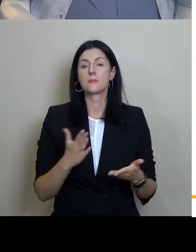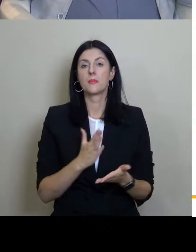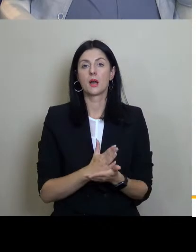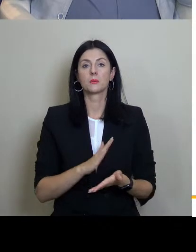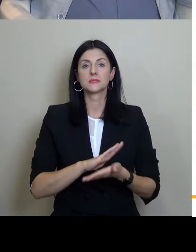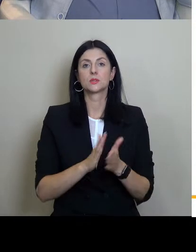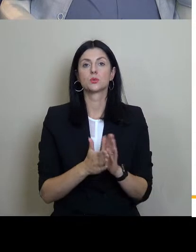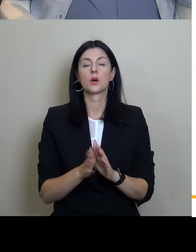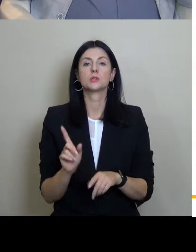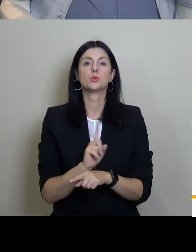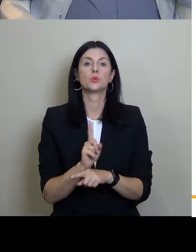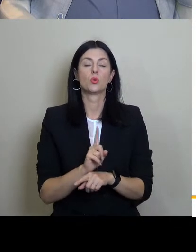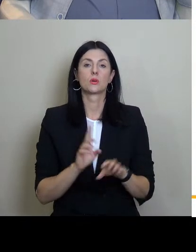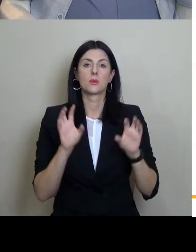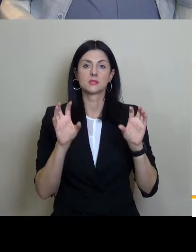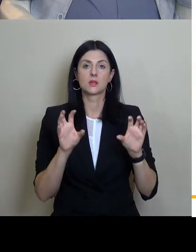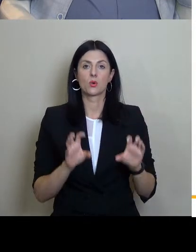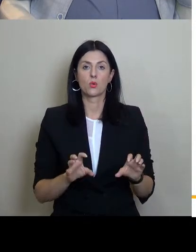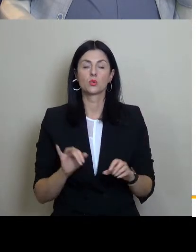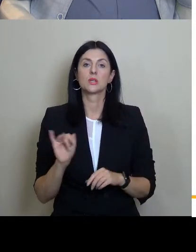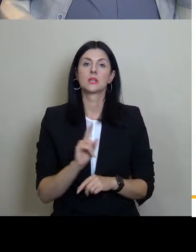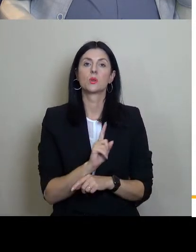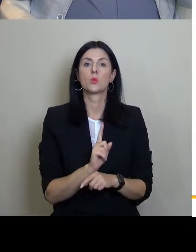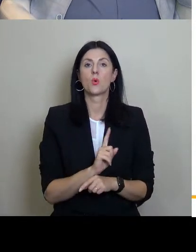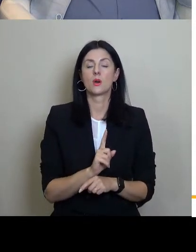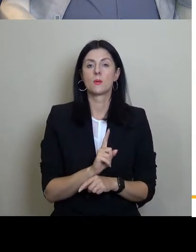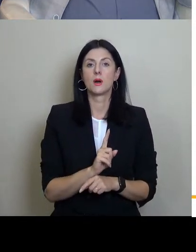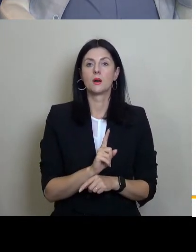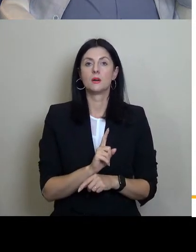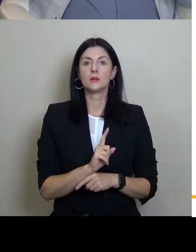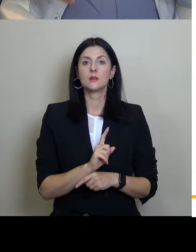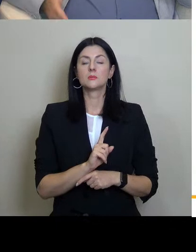the law. So we have legal provision